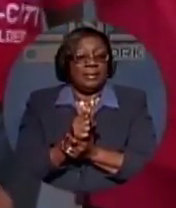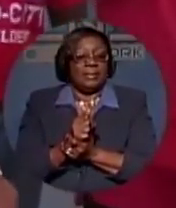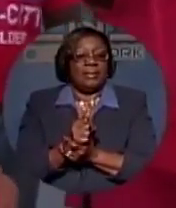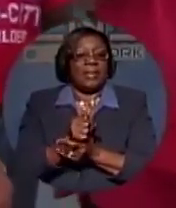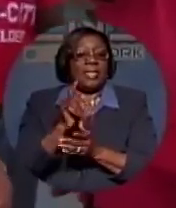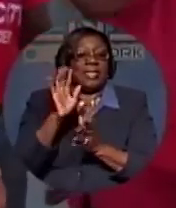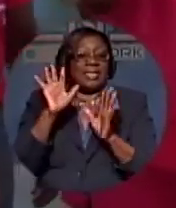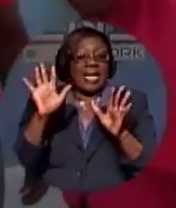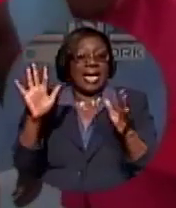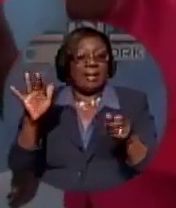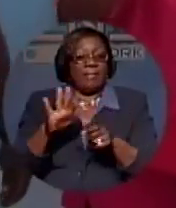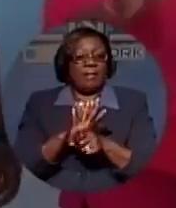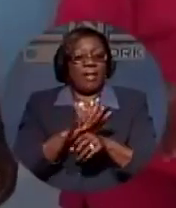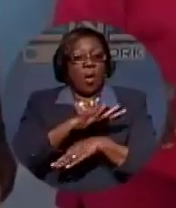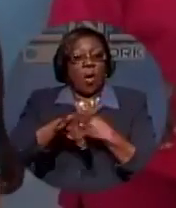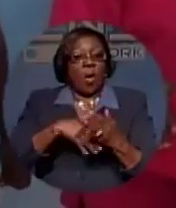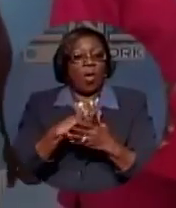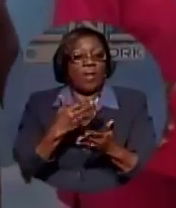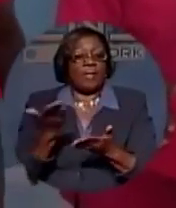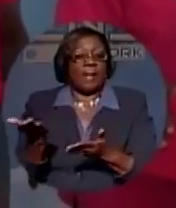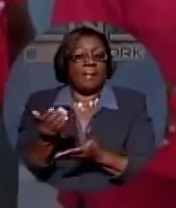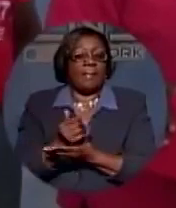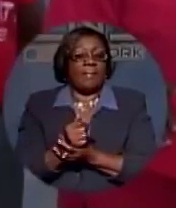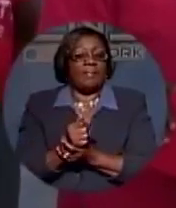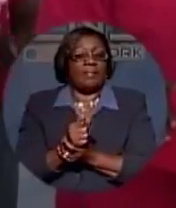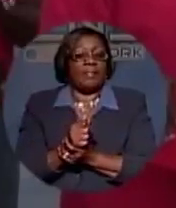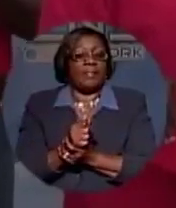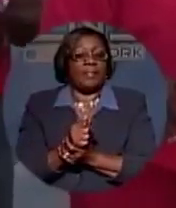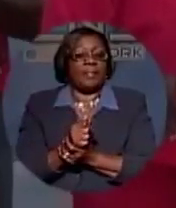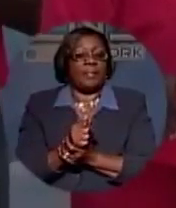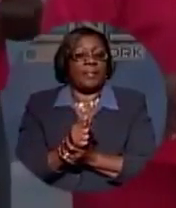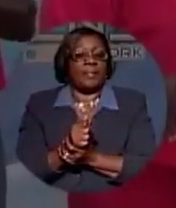This handful, all of them.